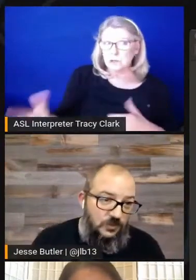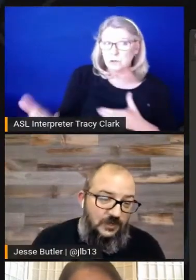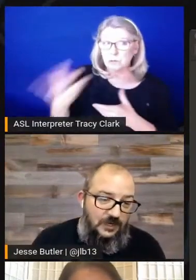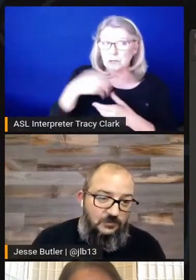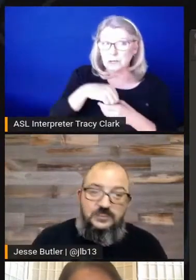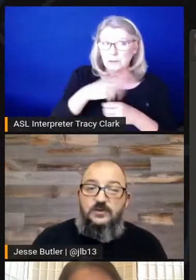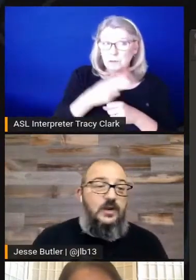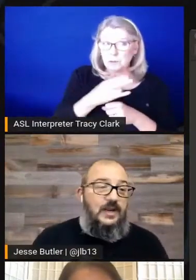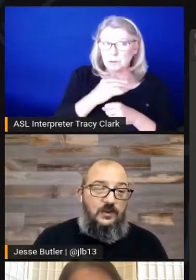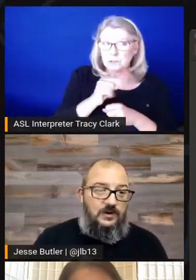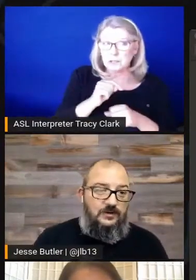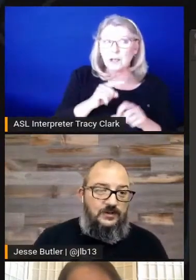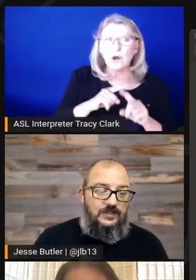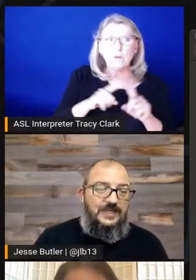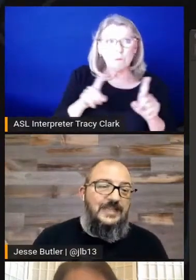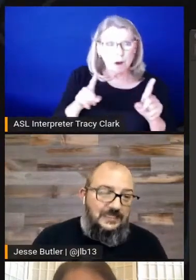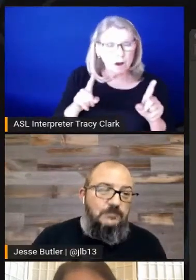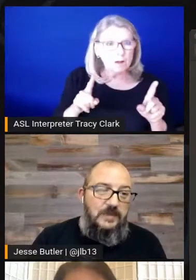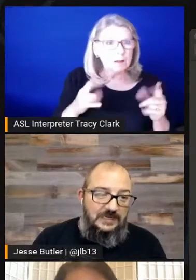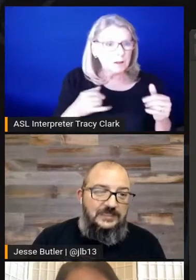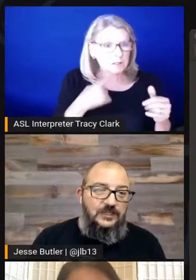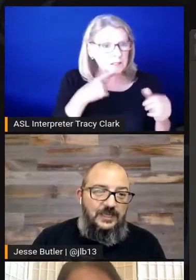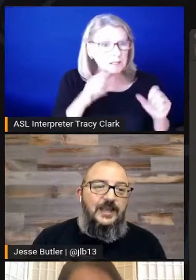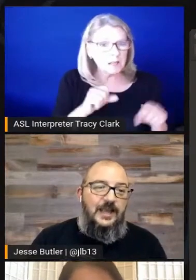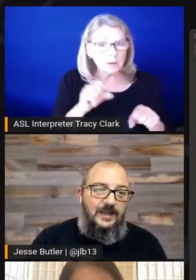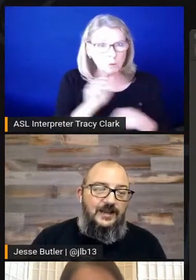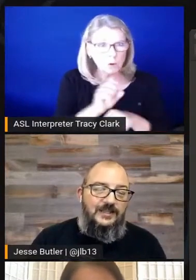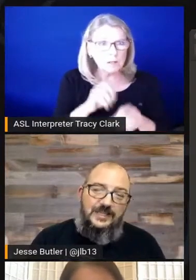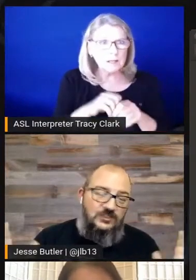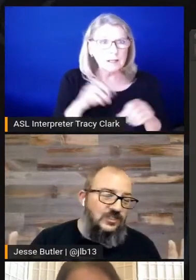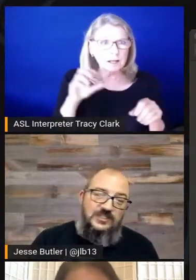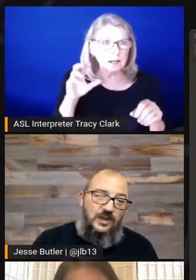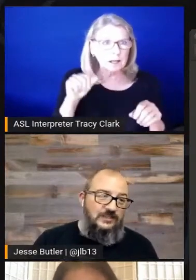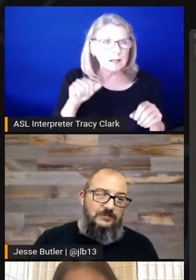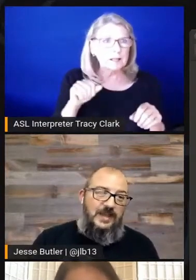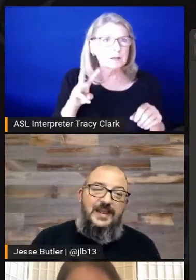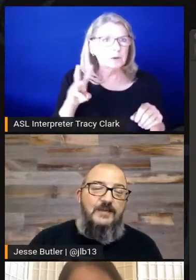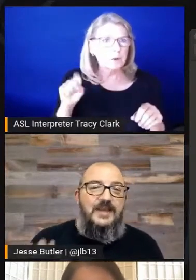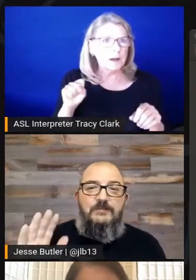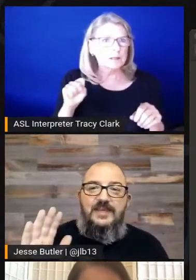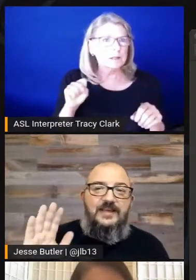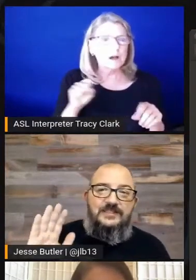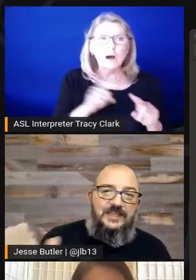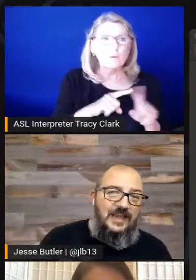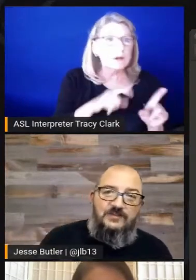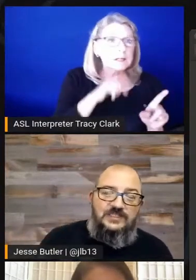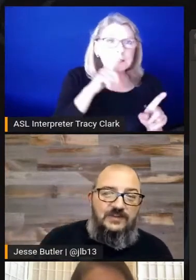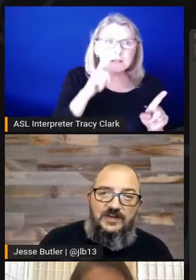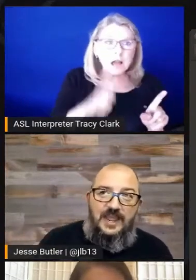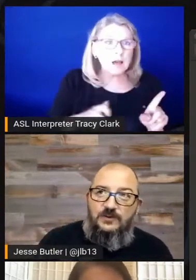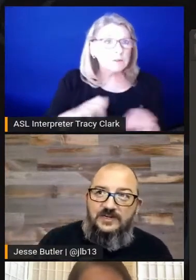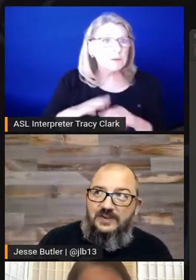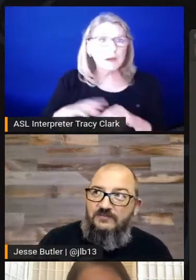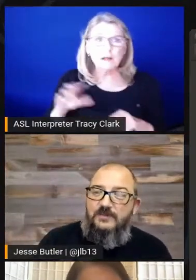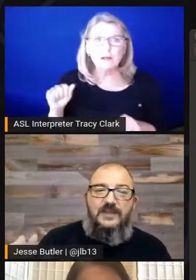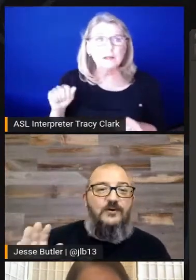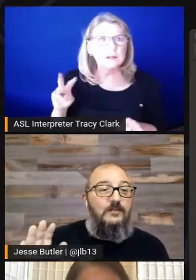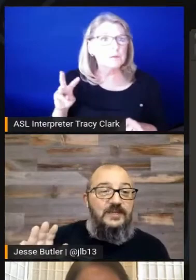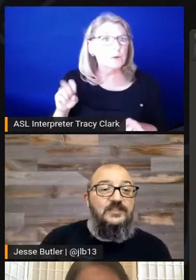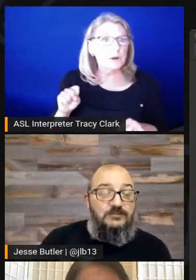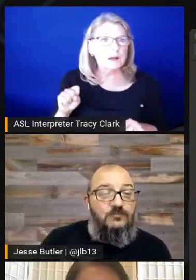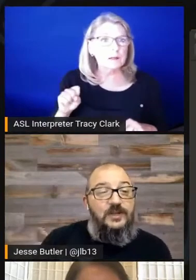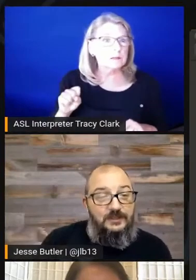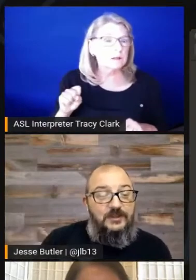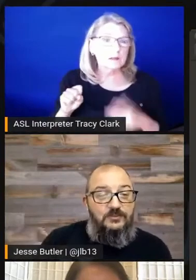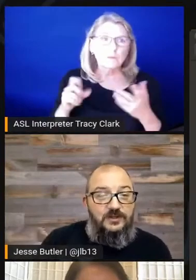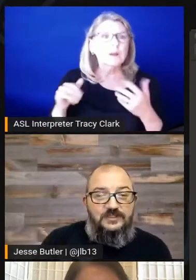to work on AWS. It can work anywhere. Yes. That's basically, that's just awesome. And it might be the end of a 7-hour day for me, or it might